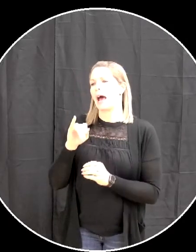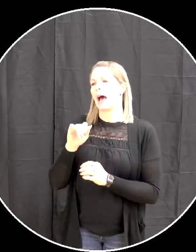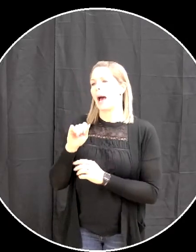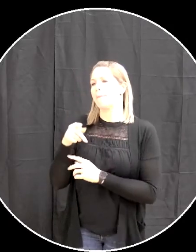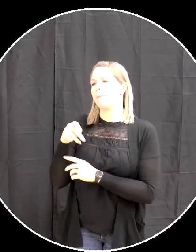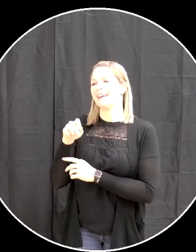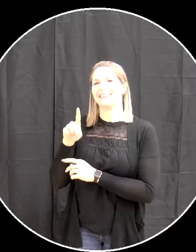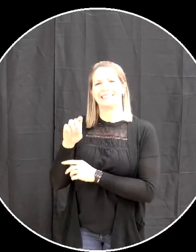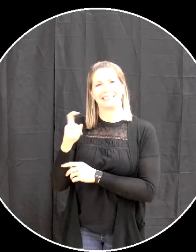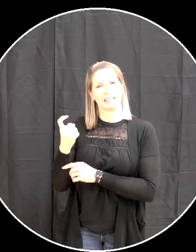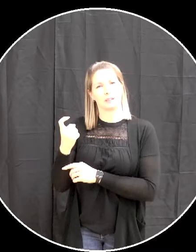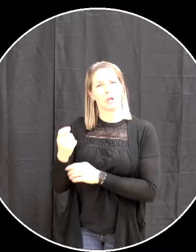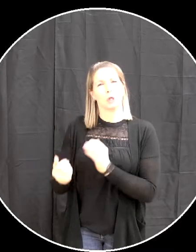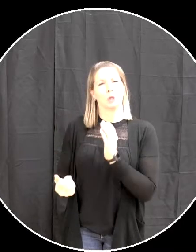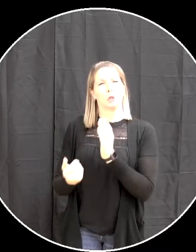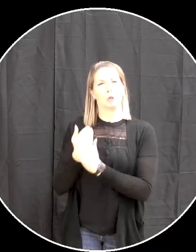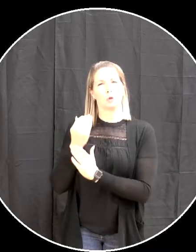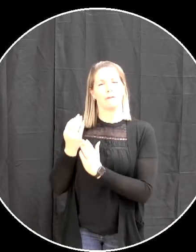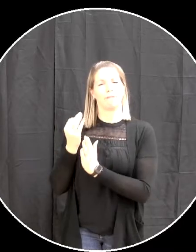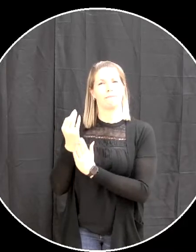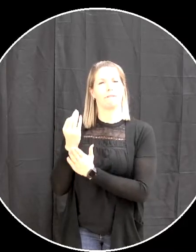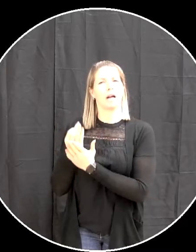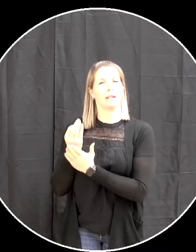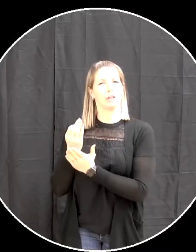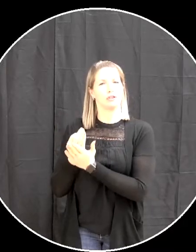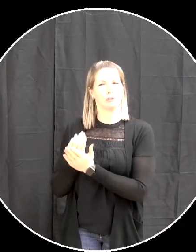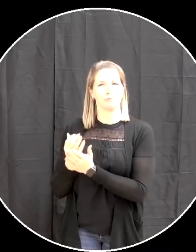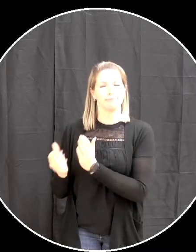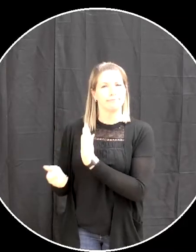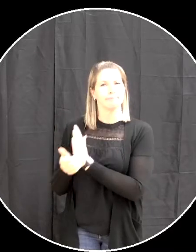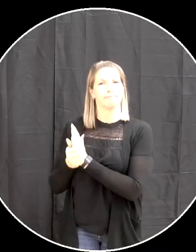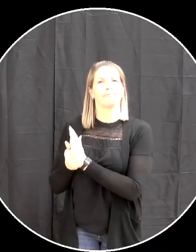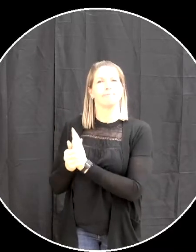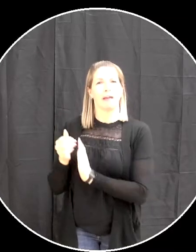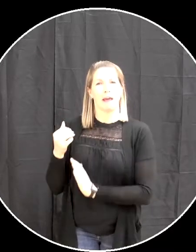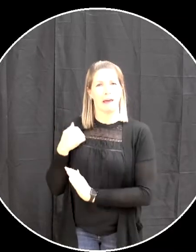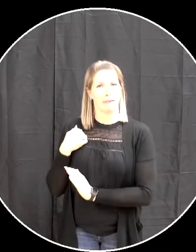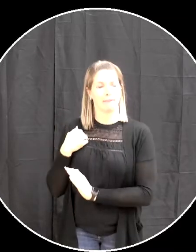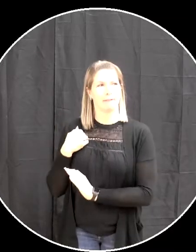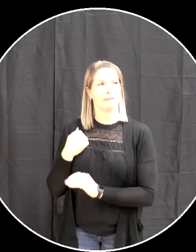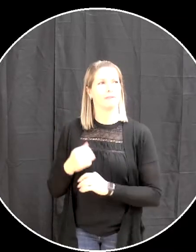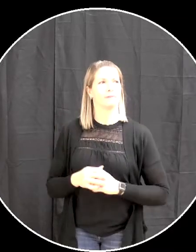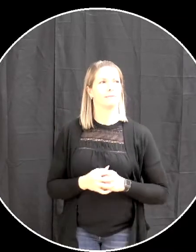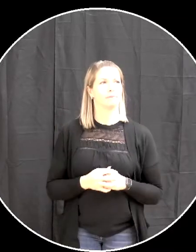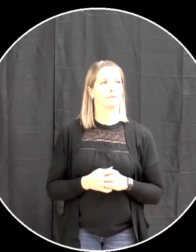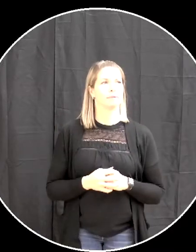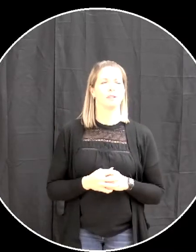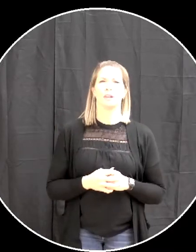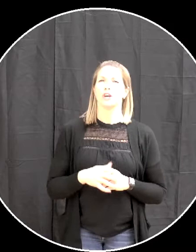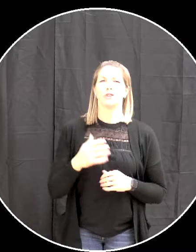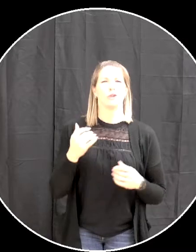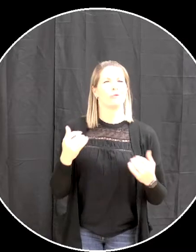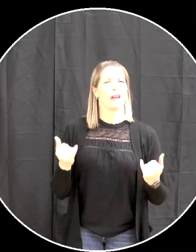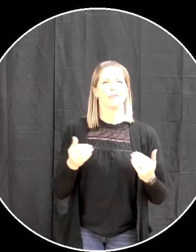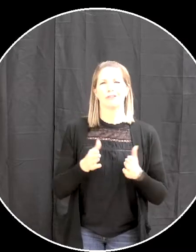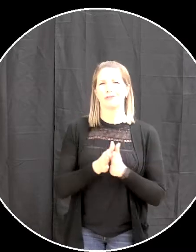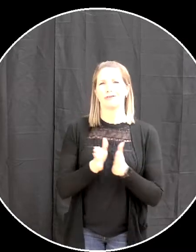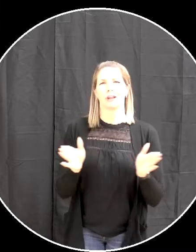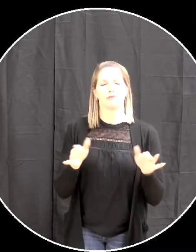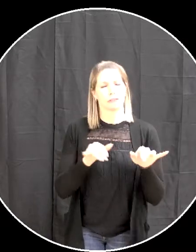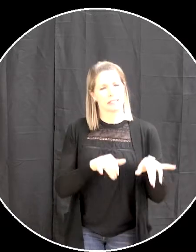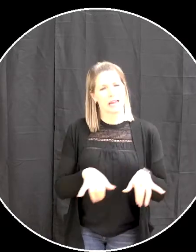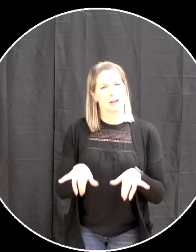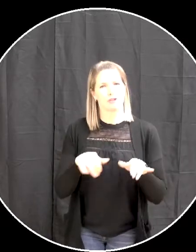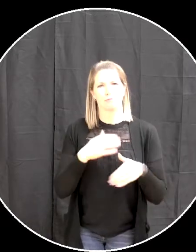developments. And then at the bottom of the page, there are open items. So these are just kind of standard procedures that we will